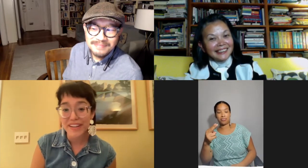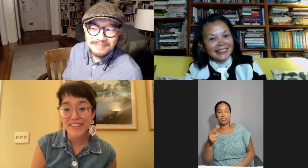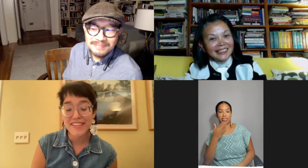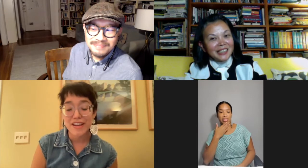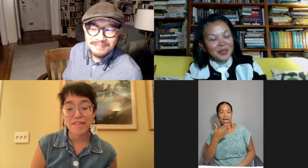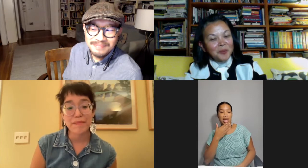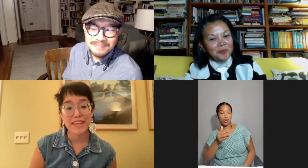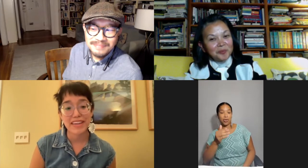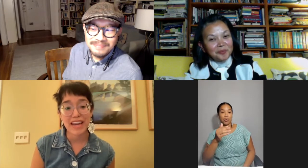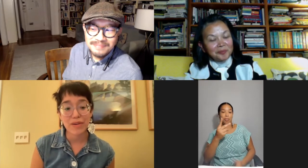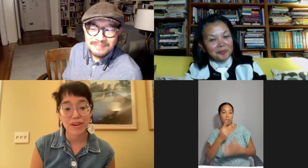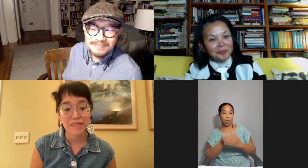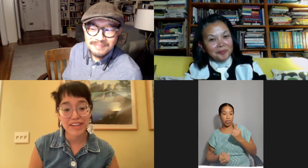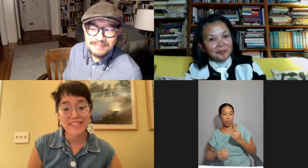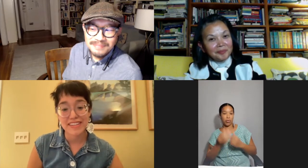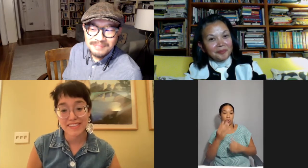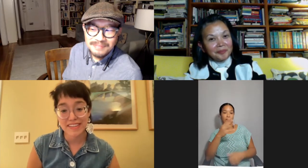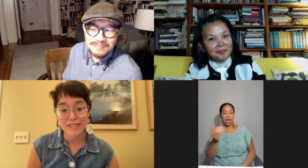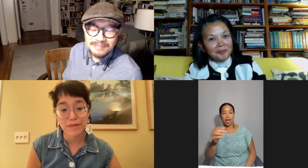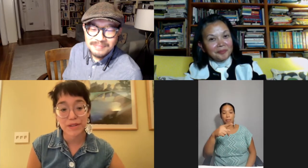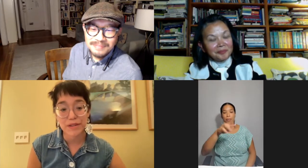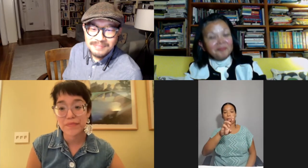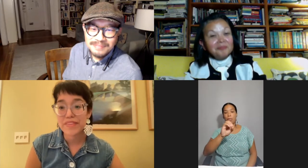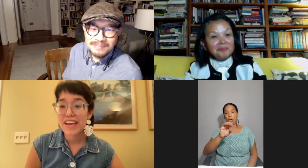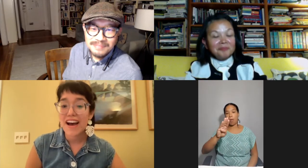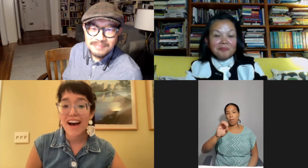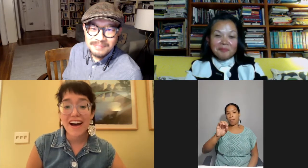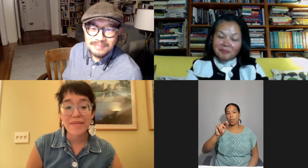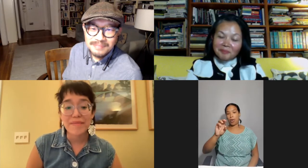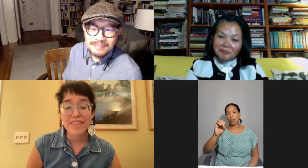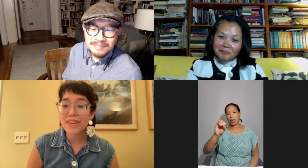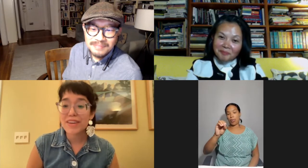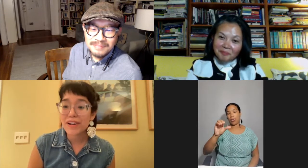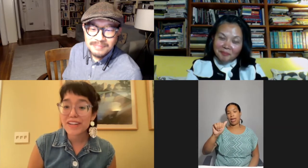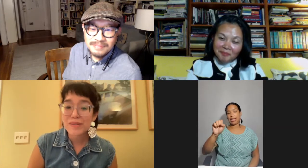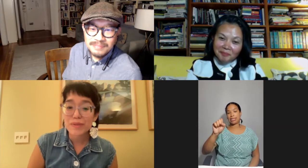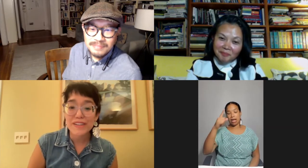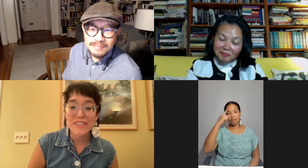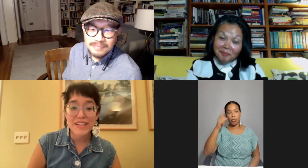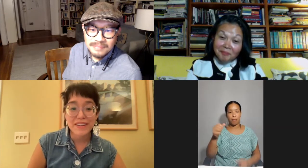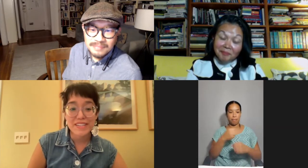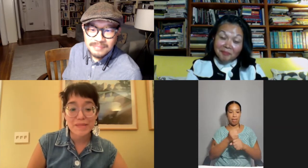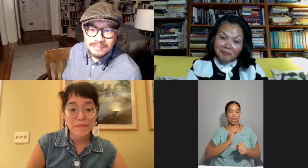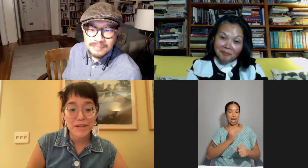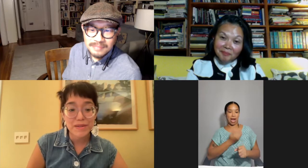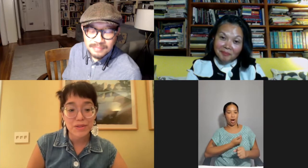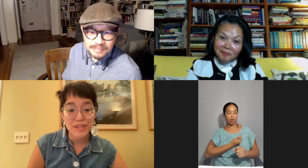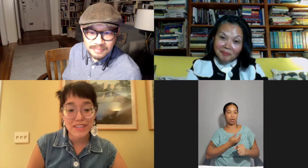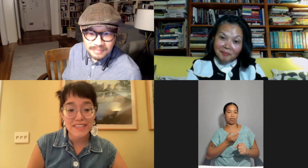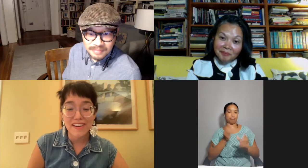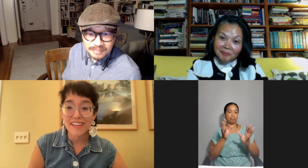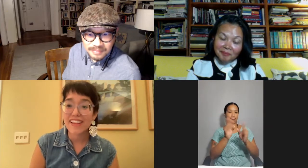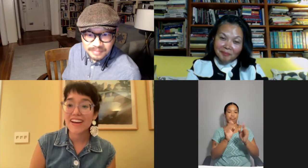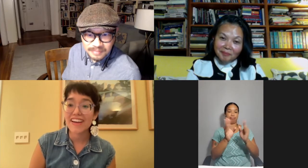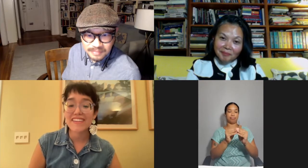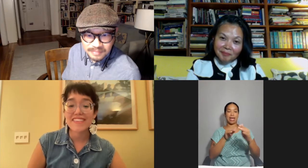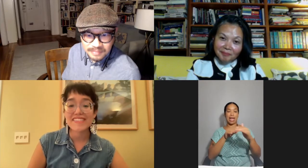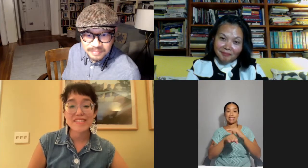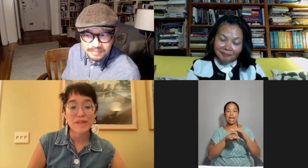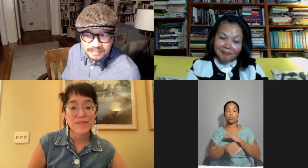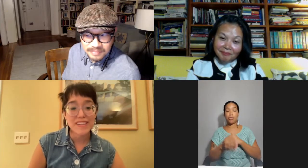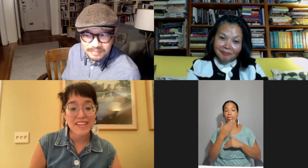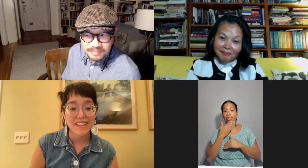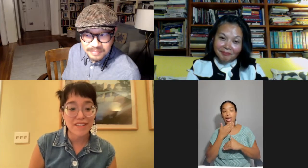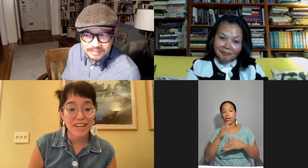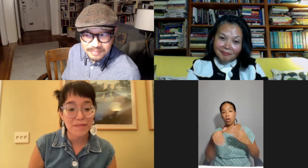as always, for making our events accessible. Thank you all as well to the audience members who joined us online